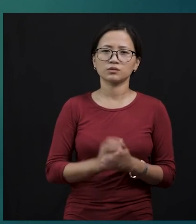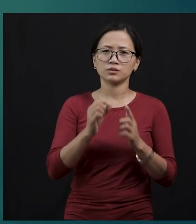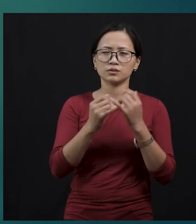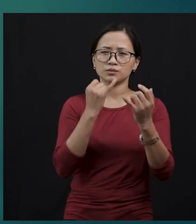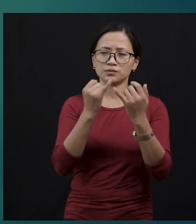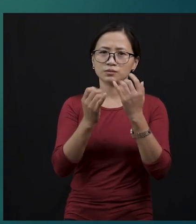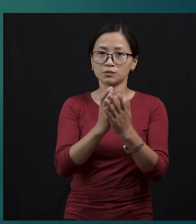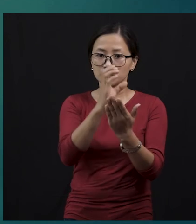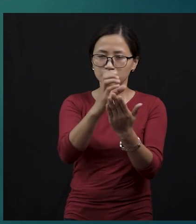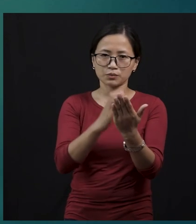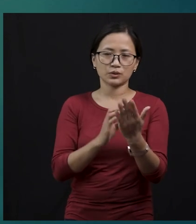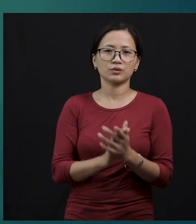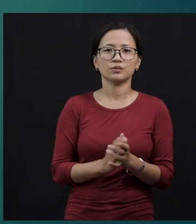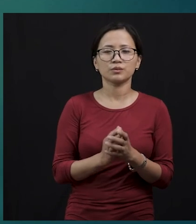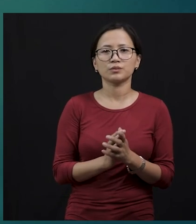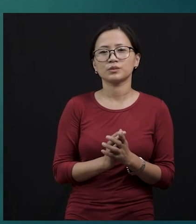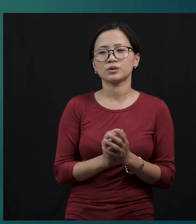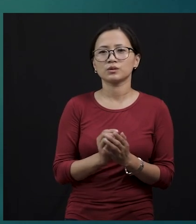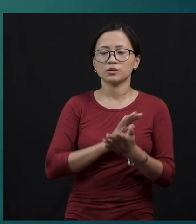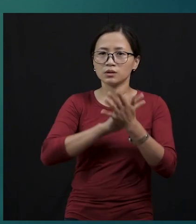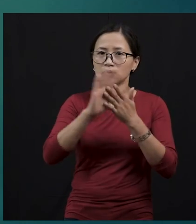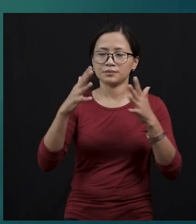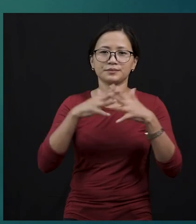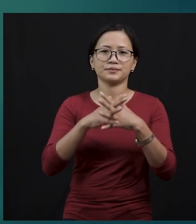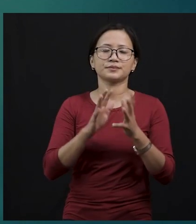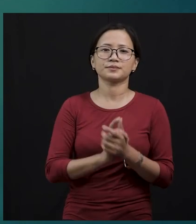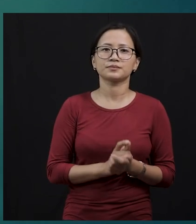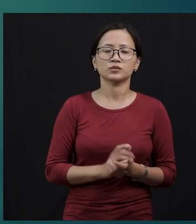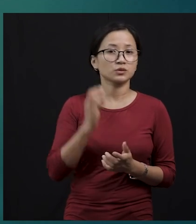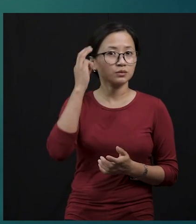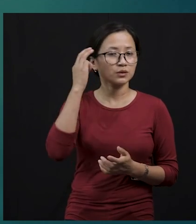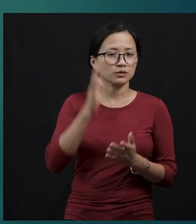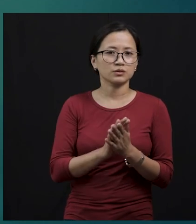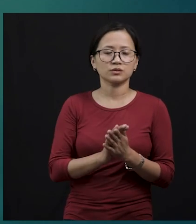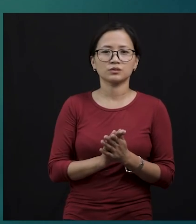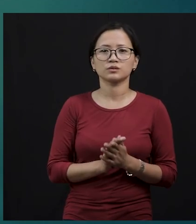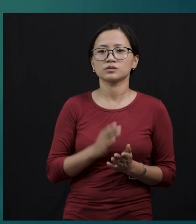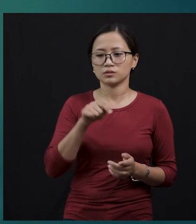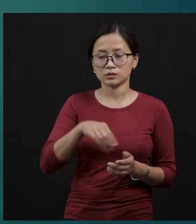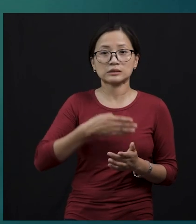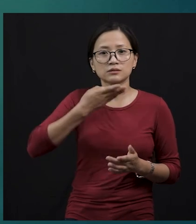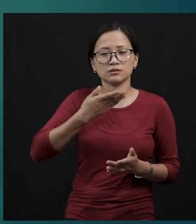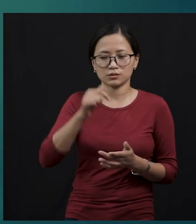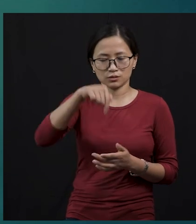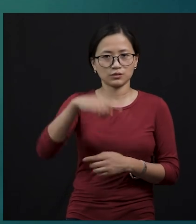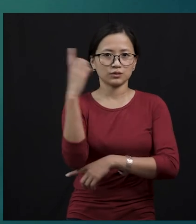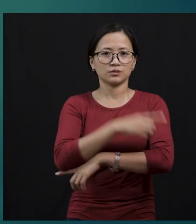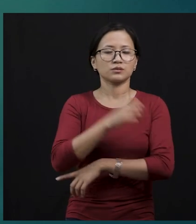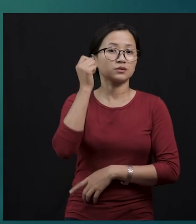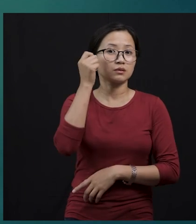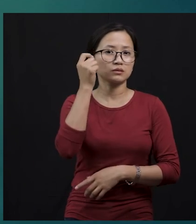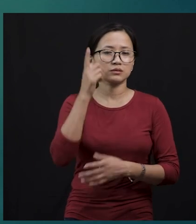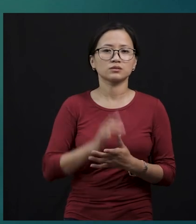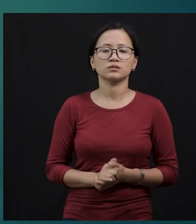poem with just few lines. I am going to give you a homework that is for you to memorize the poem that I've taught you today and also